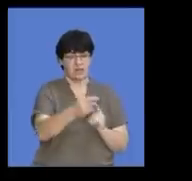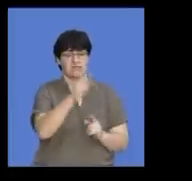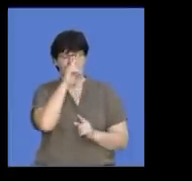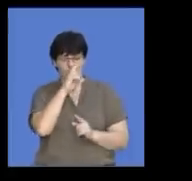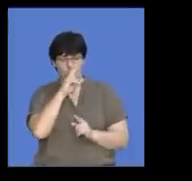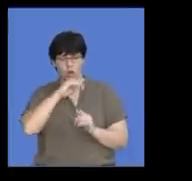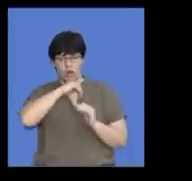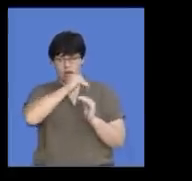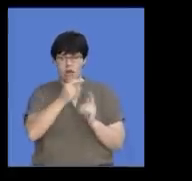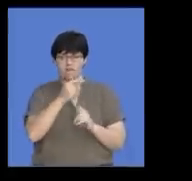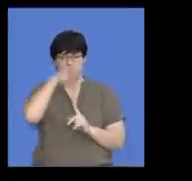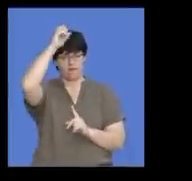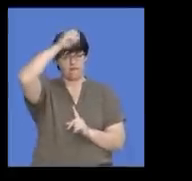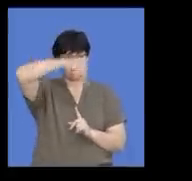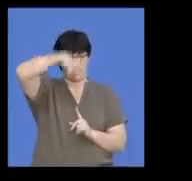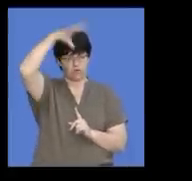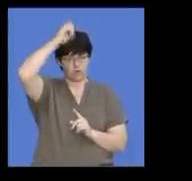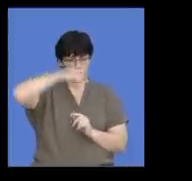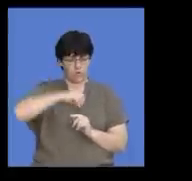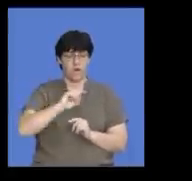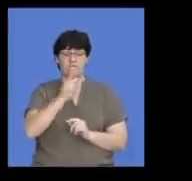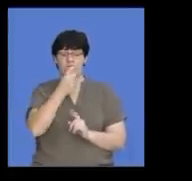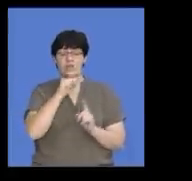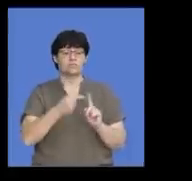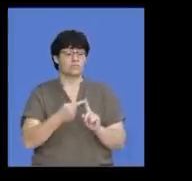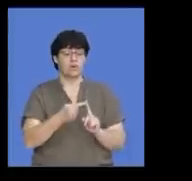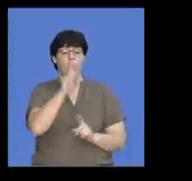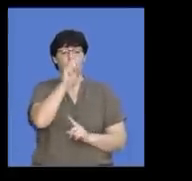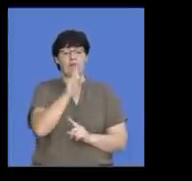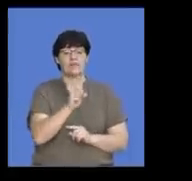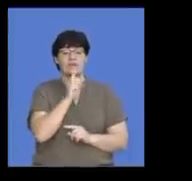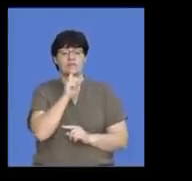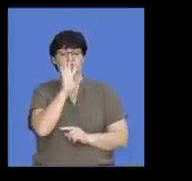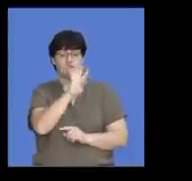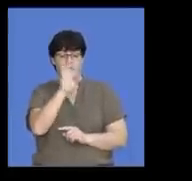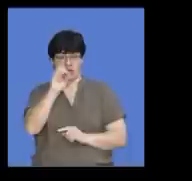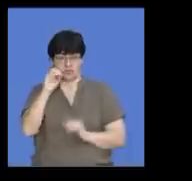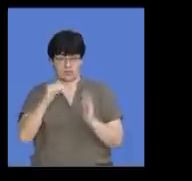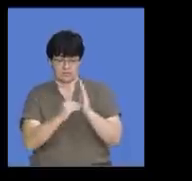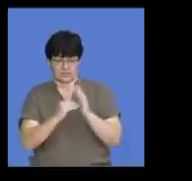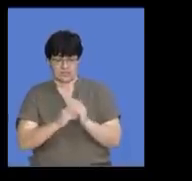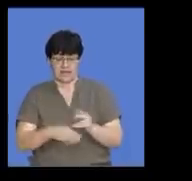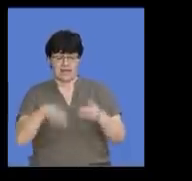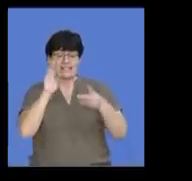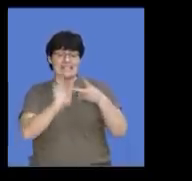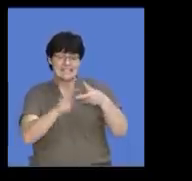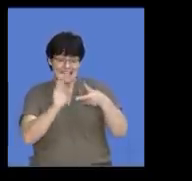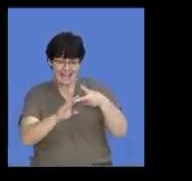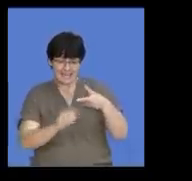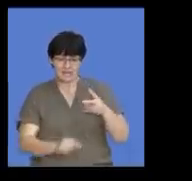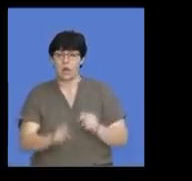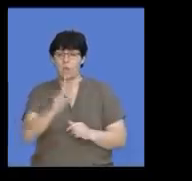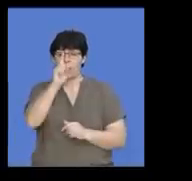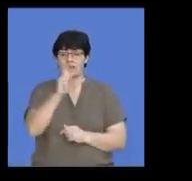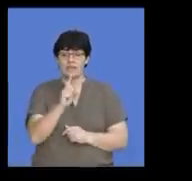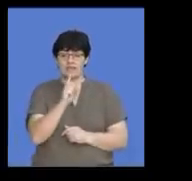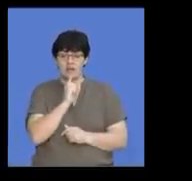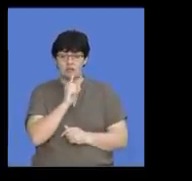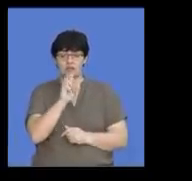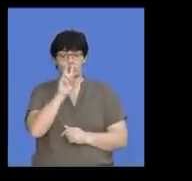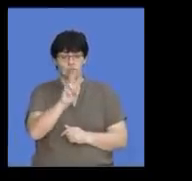contour lines on the orthophoto, the first point, 1,400 meters. The second point,